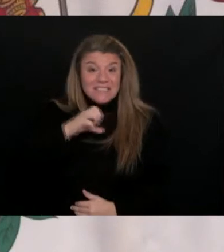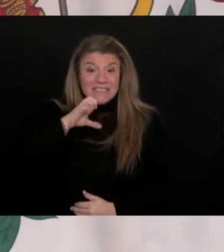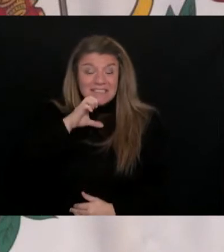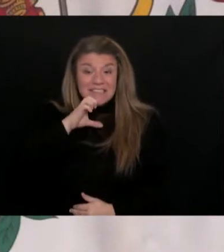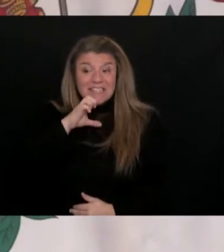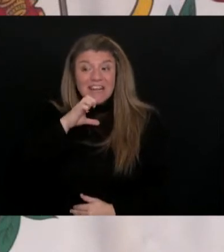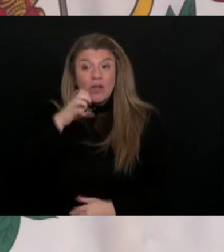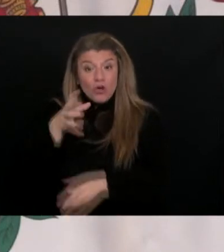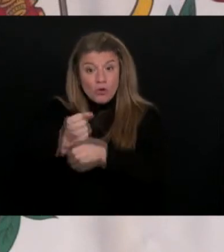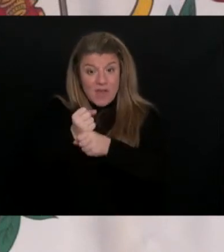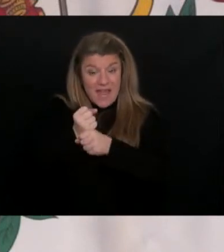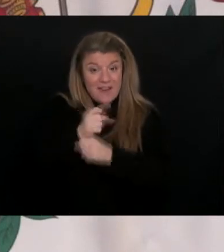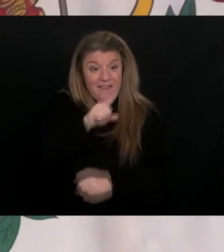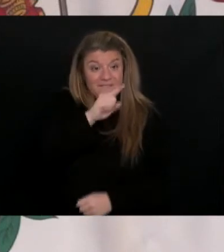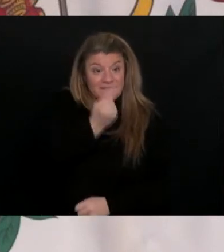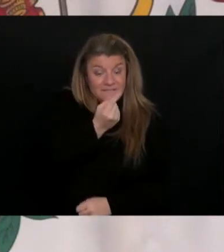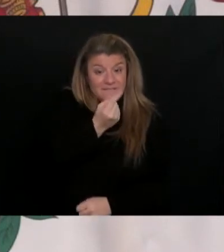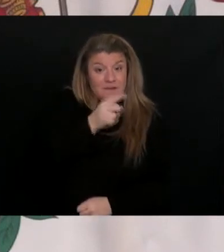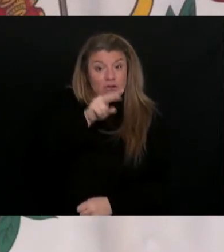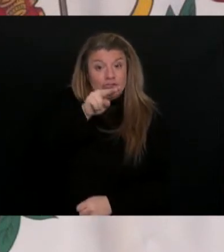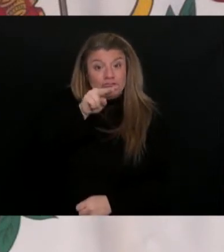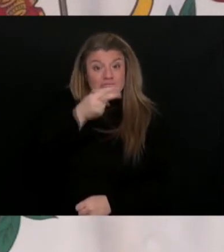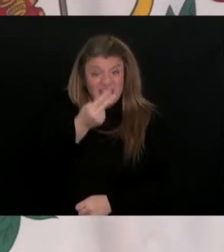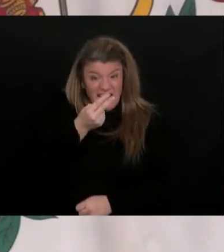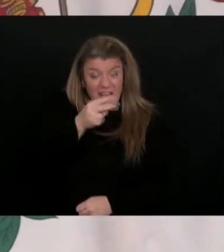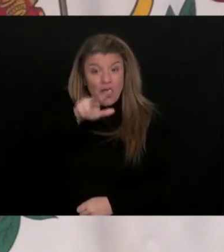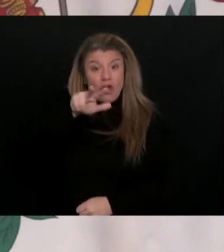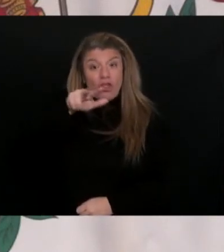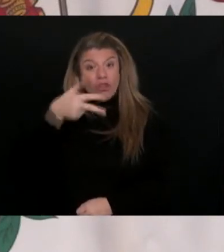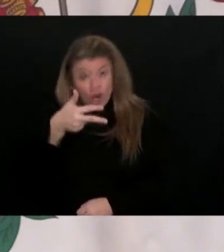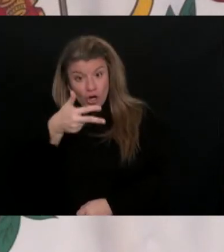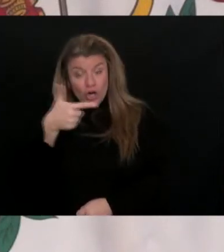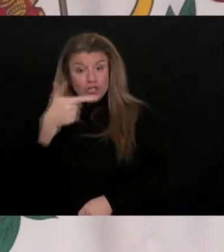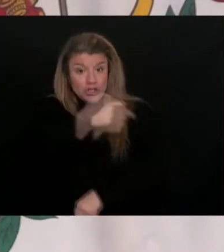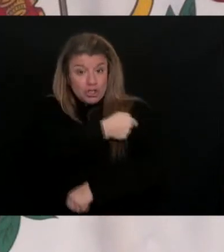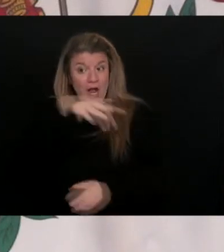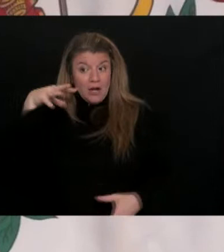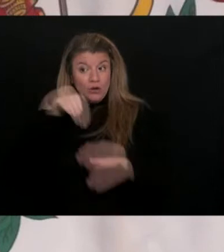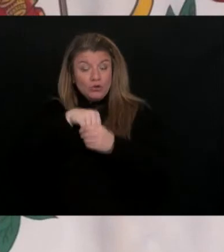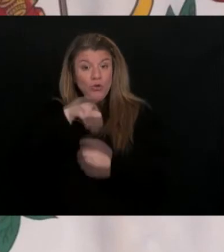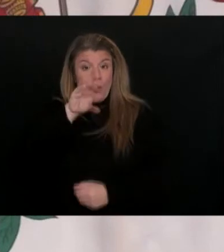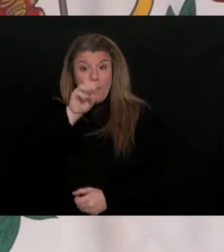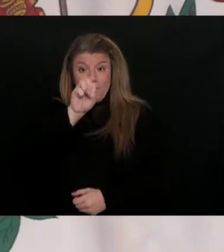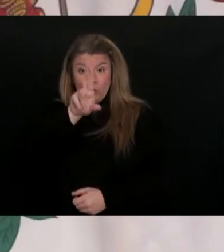first and second and booster shot will